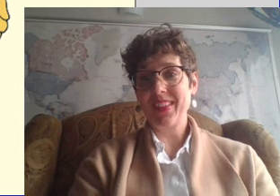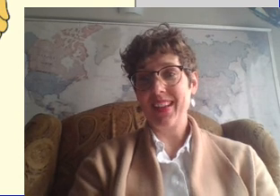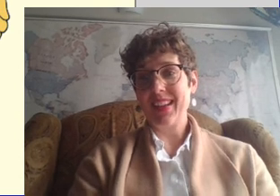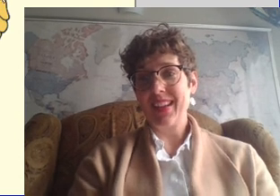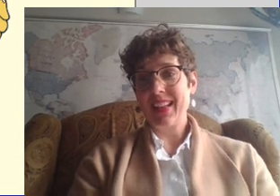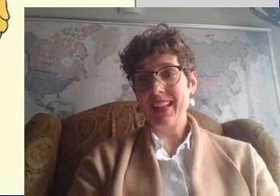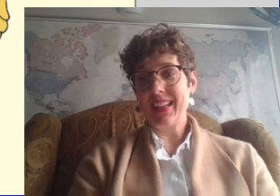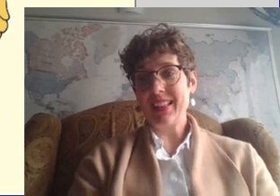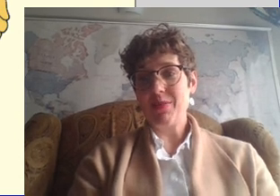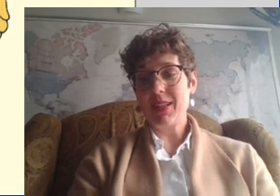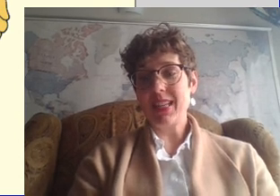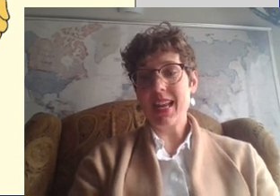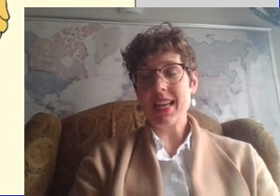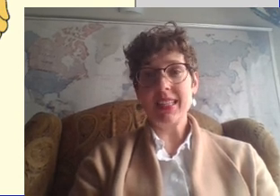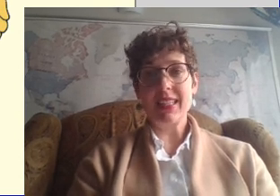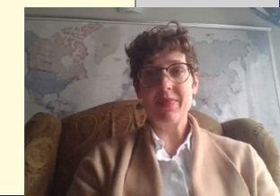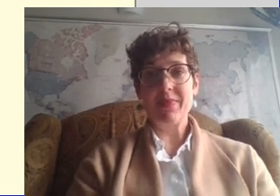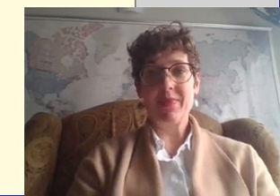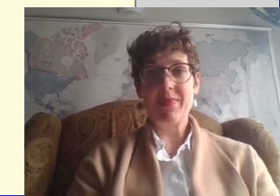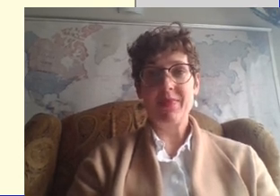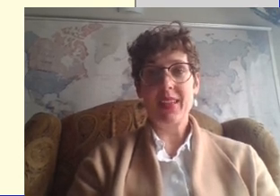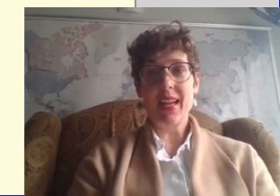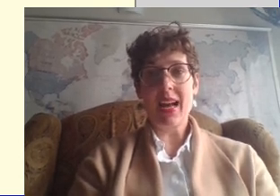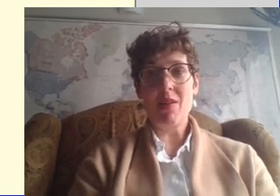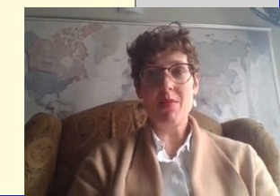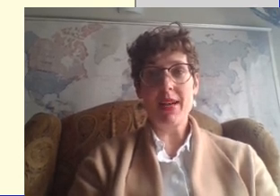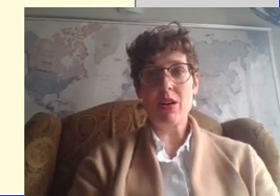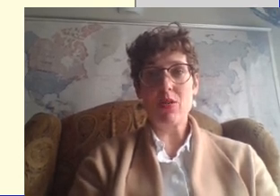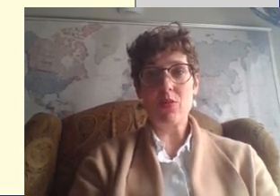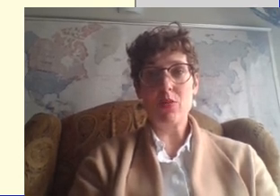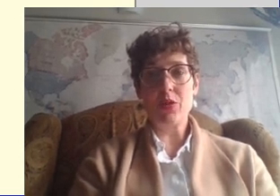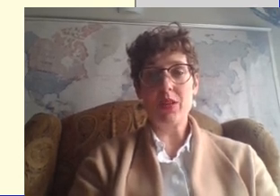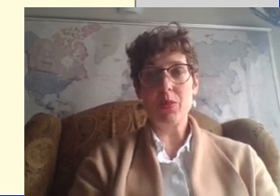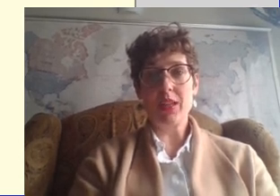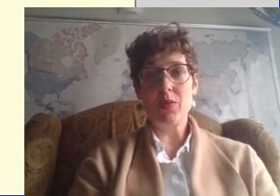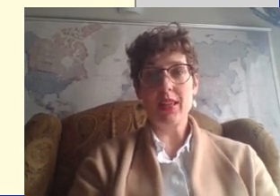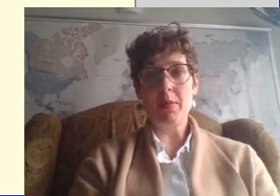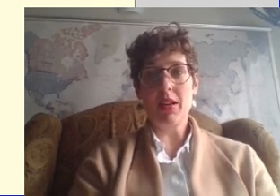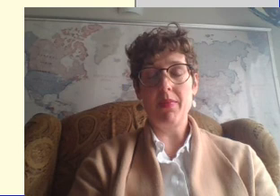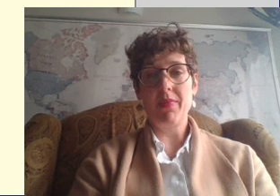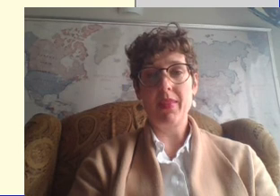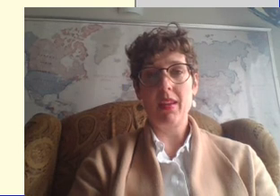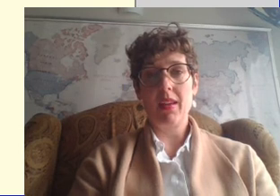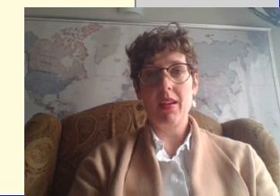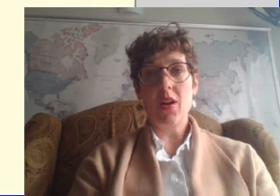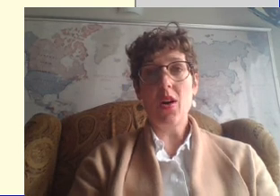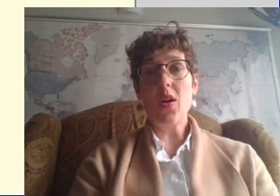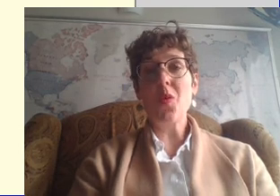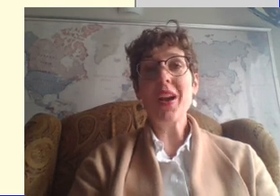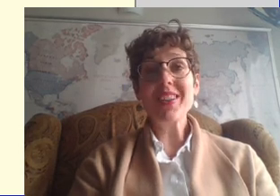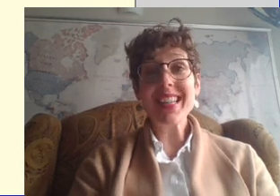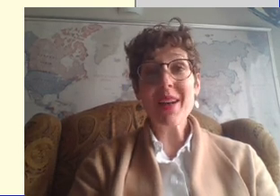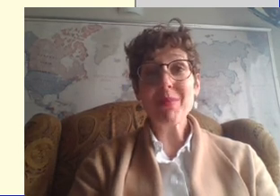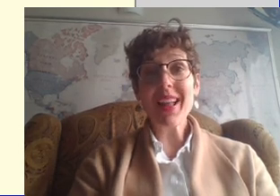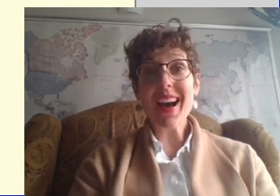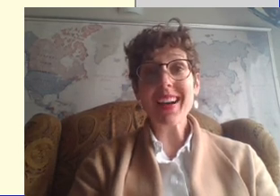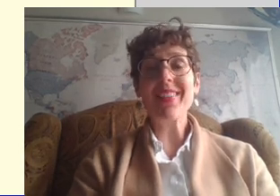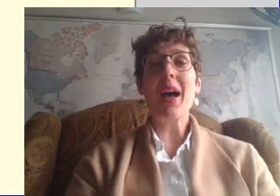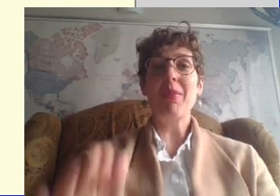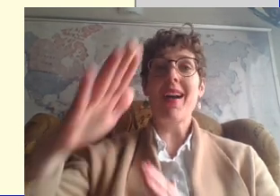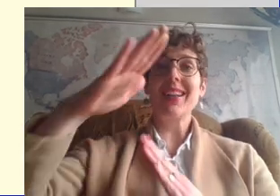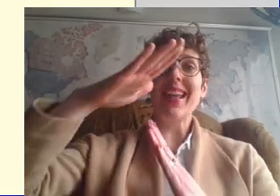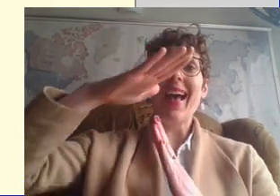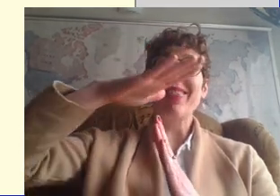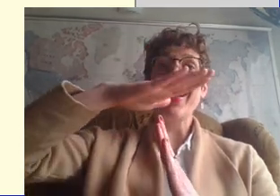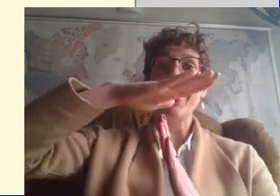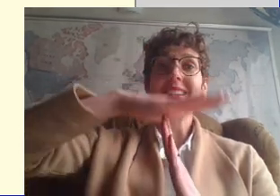one? Let's see what's next. How about, oh, we'll do this one that's right in the middle. Oh, where is that block?